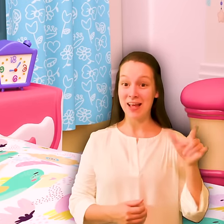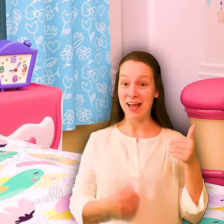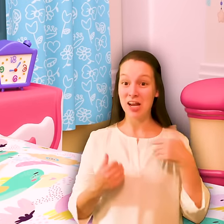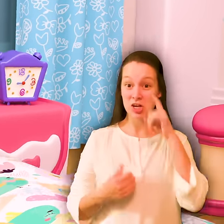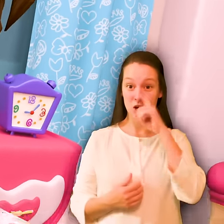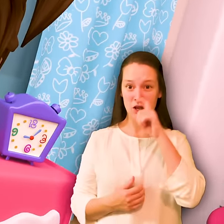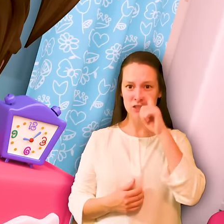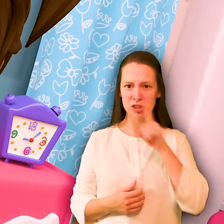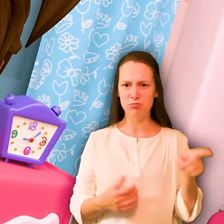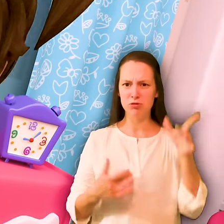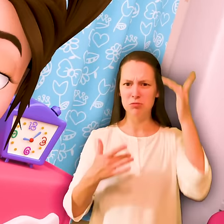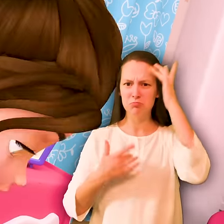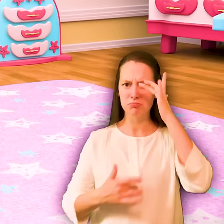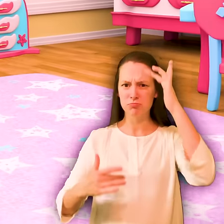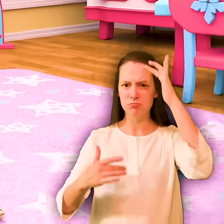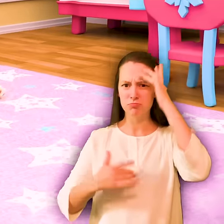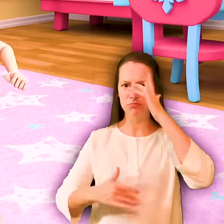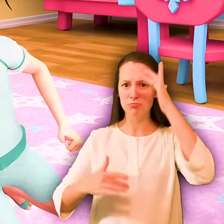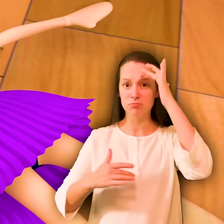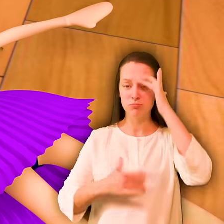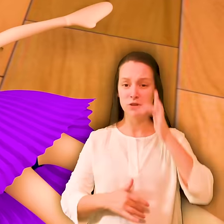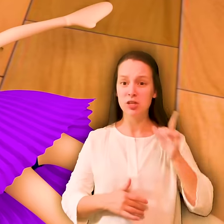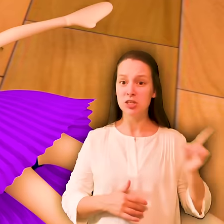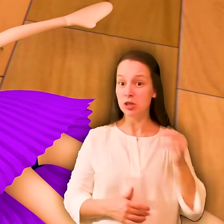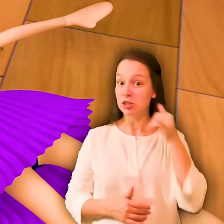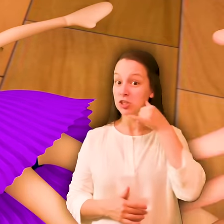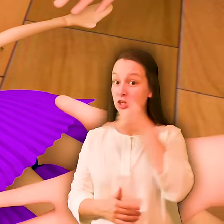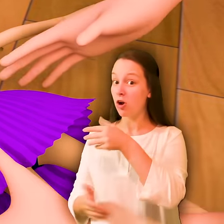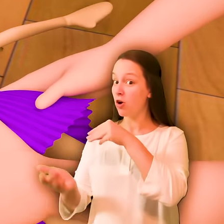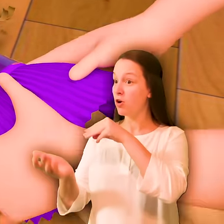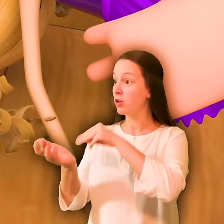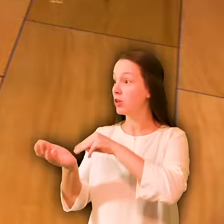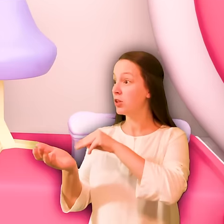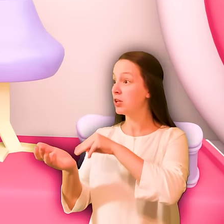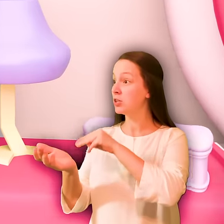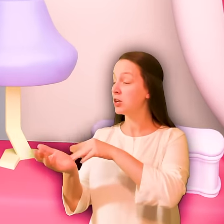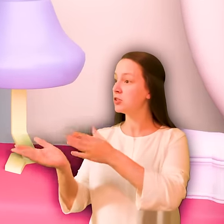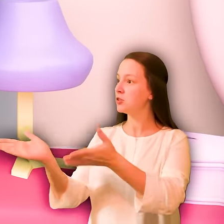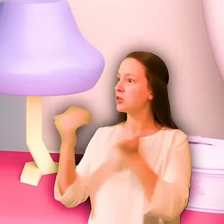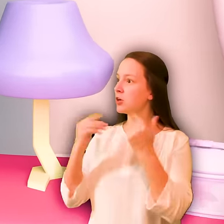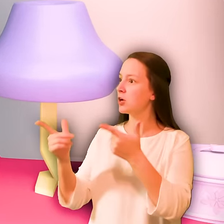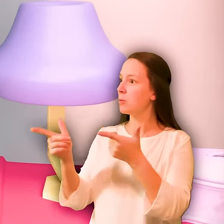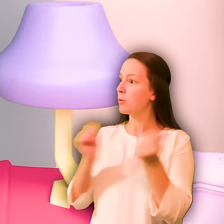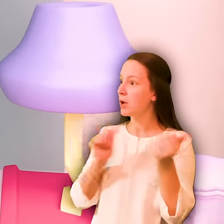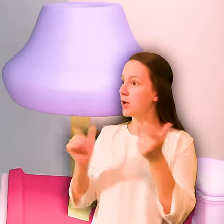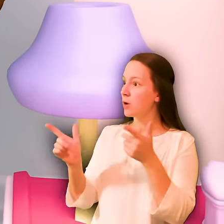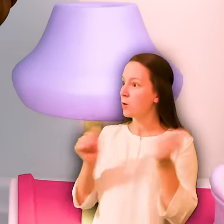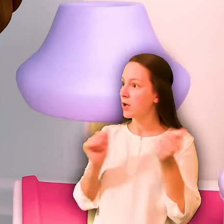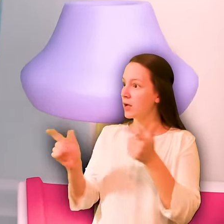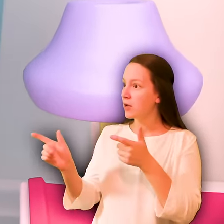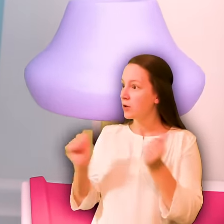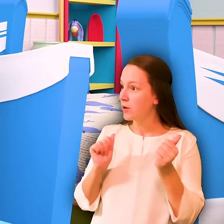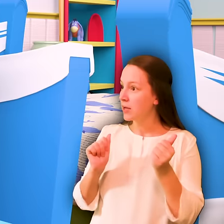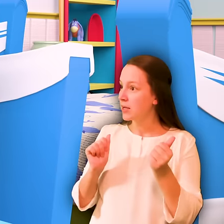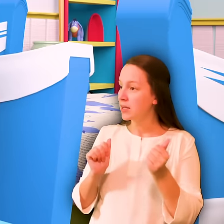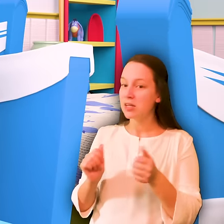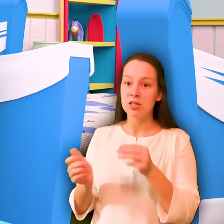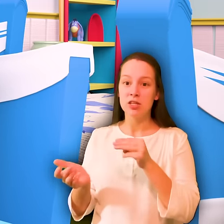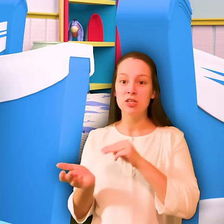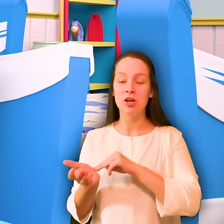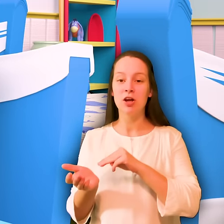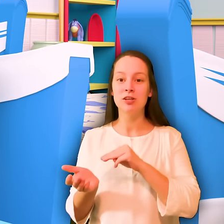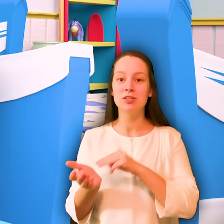miss polly had a dolly who was and sick and sick so she called for the doctor to come quick quick